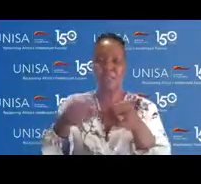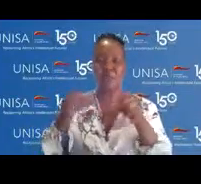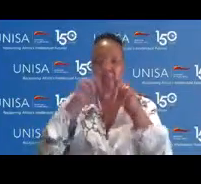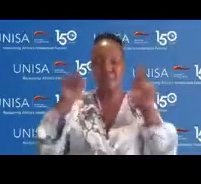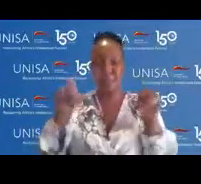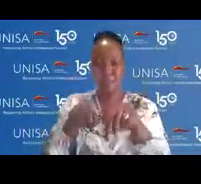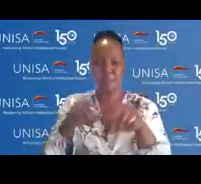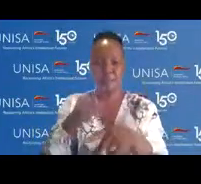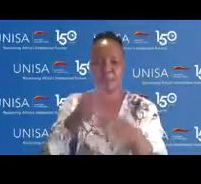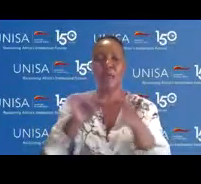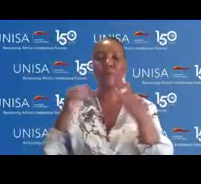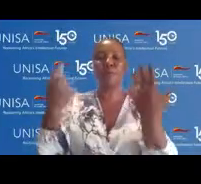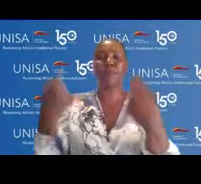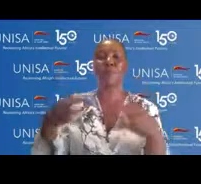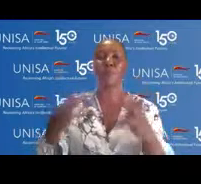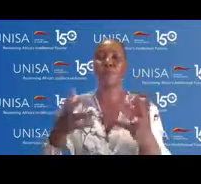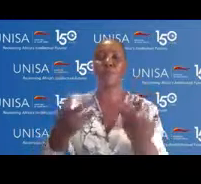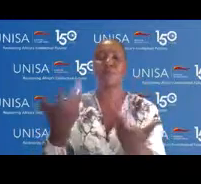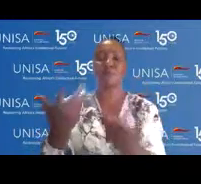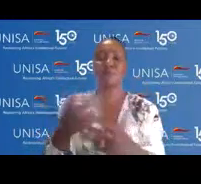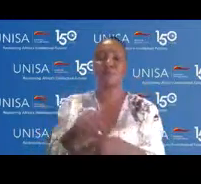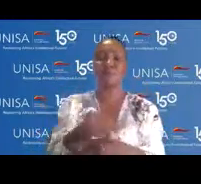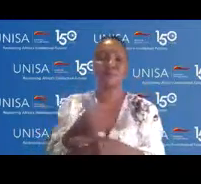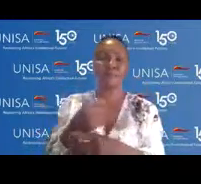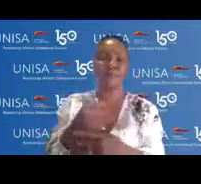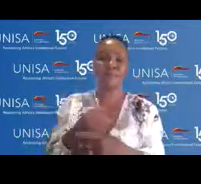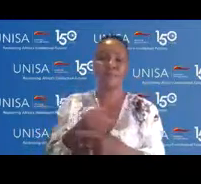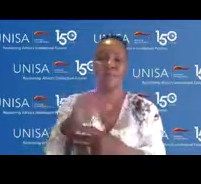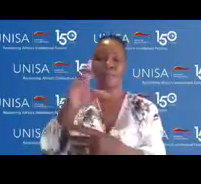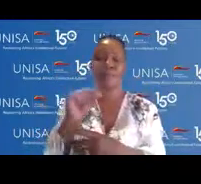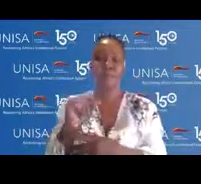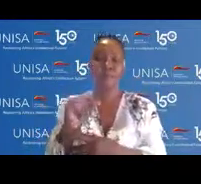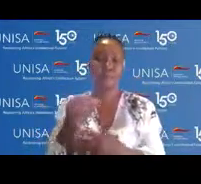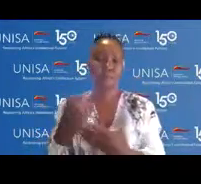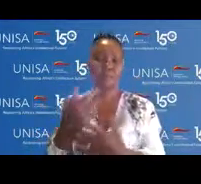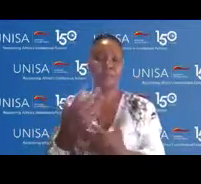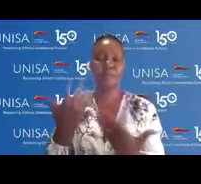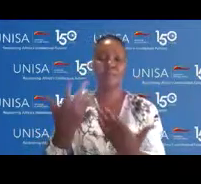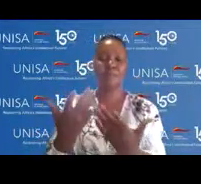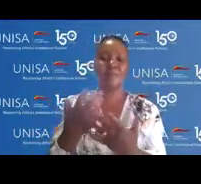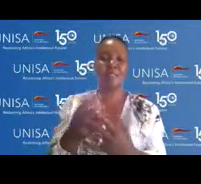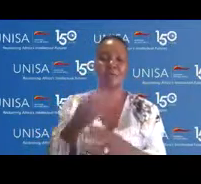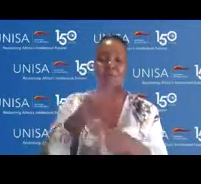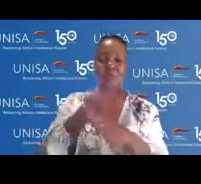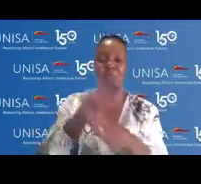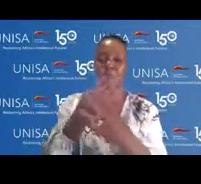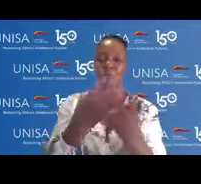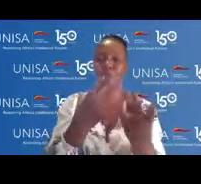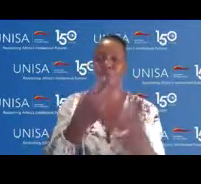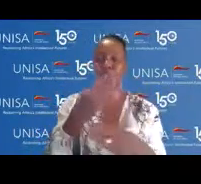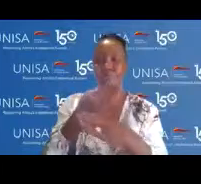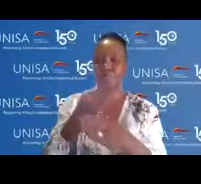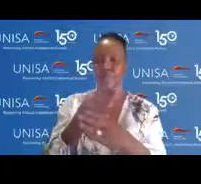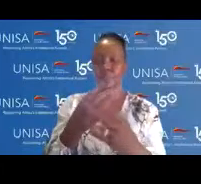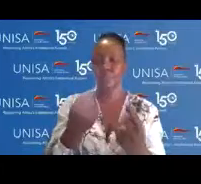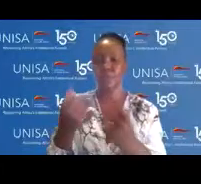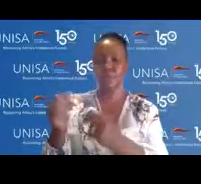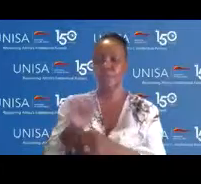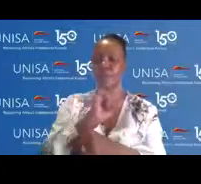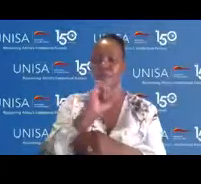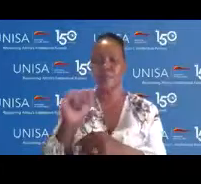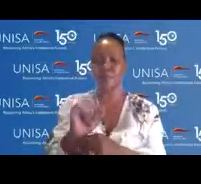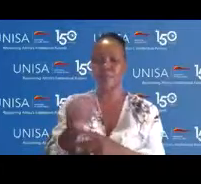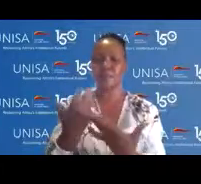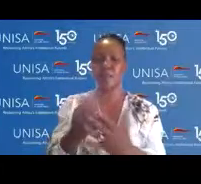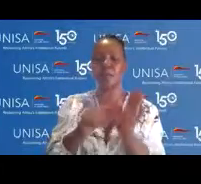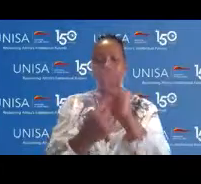important. 8 meg minimum, definitely that should do the job. Remember, the RAM is your temporary memory. Just like I showed you here